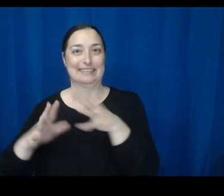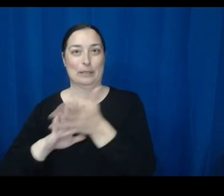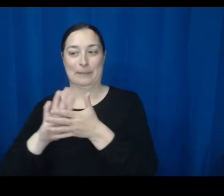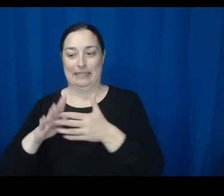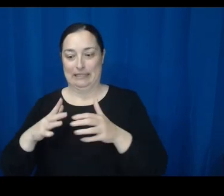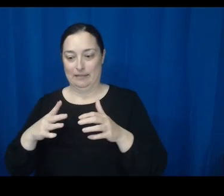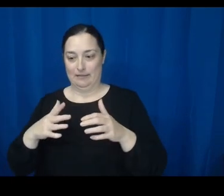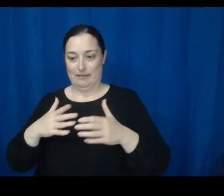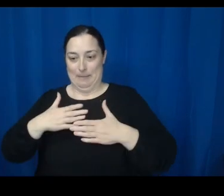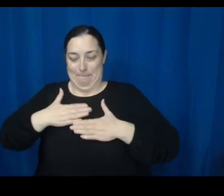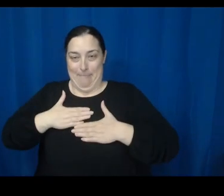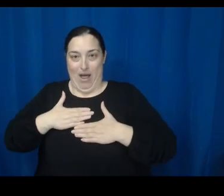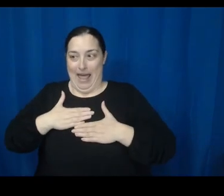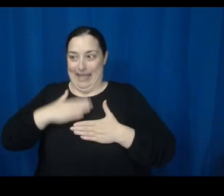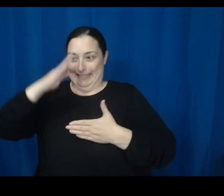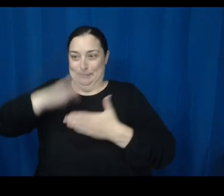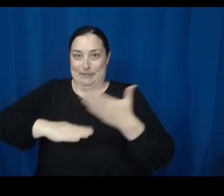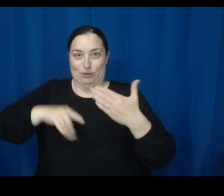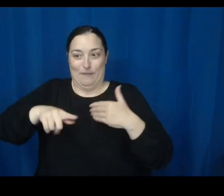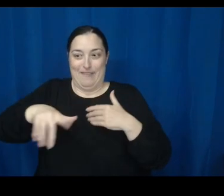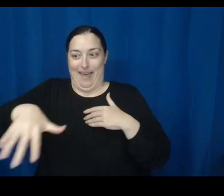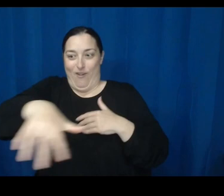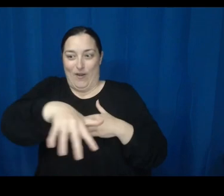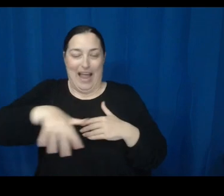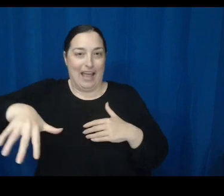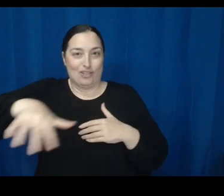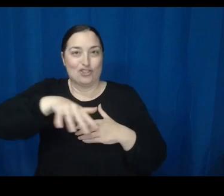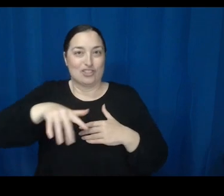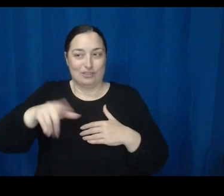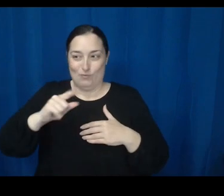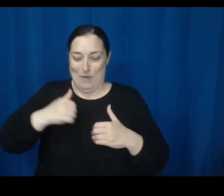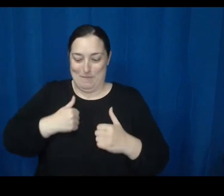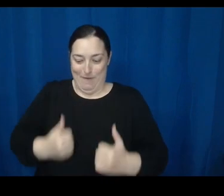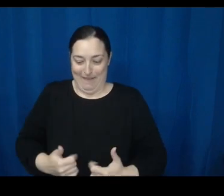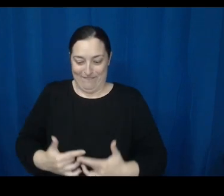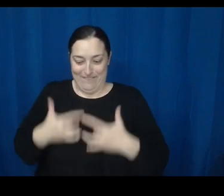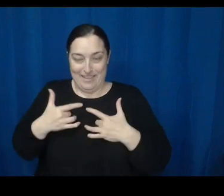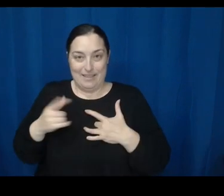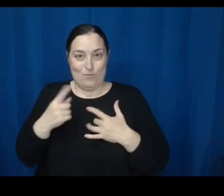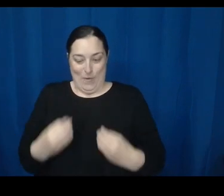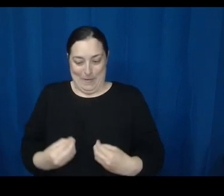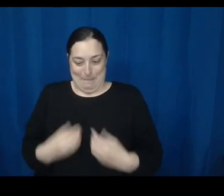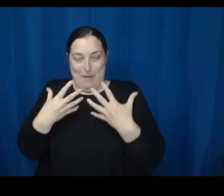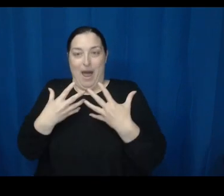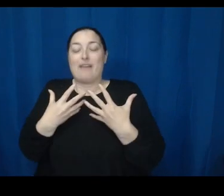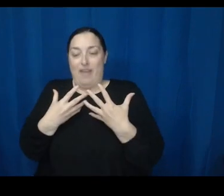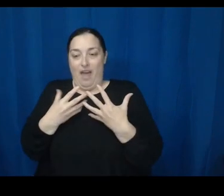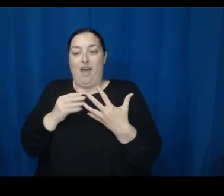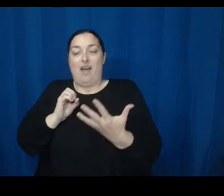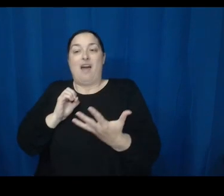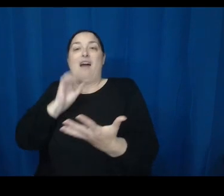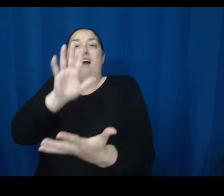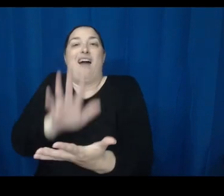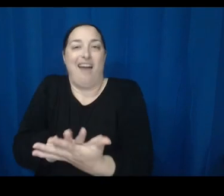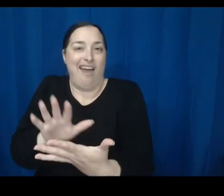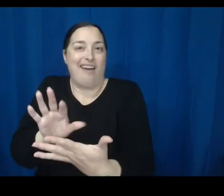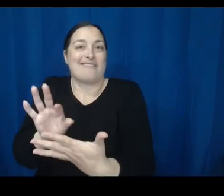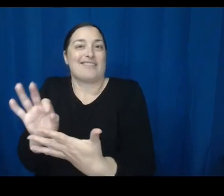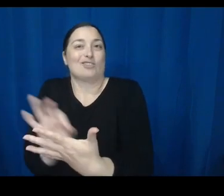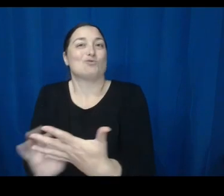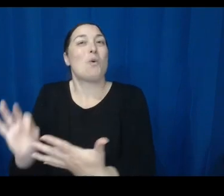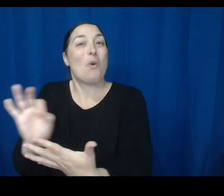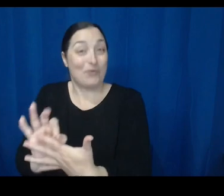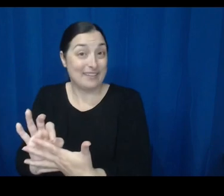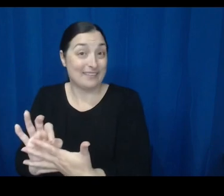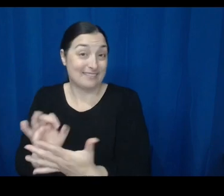terms of your experience of that location. And so, yeah, there is that aspect to it, as well as the, as